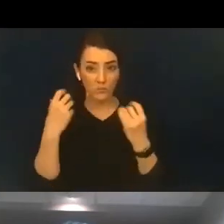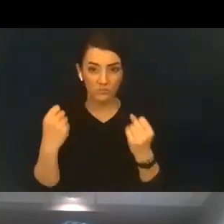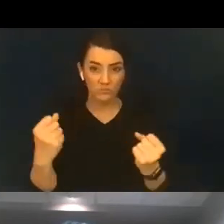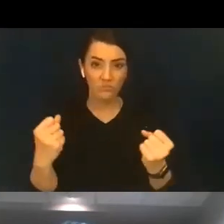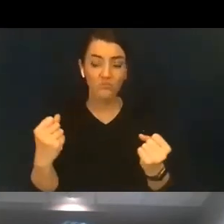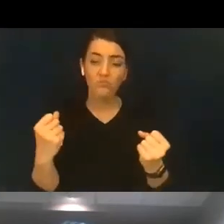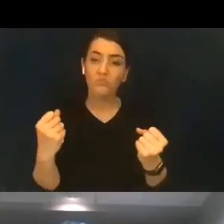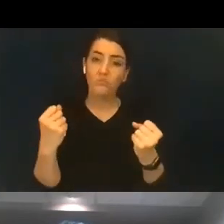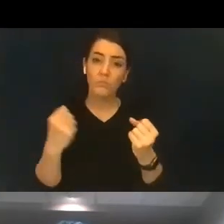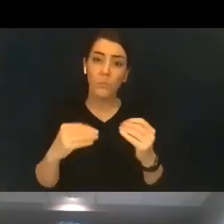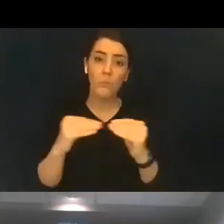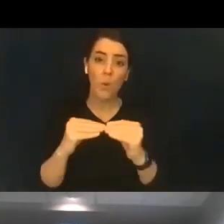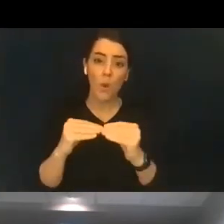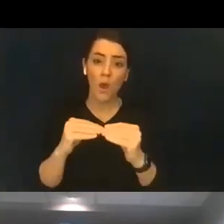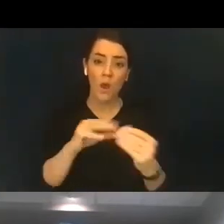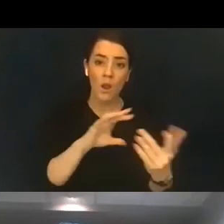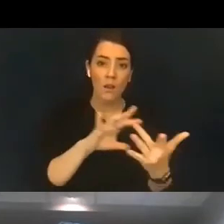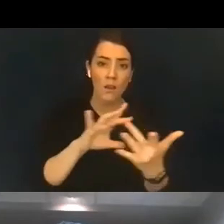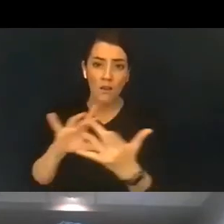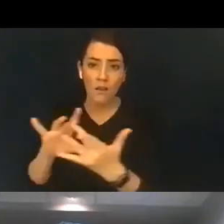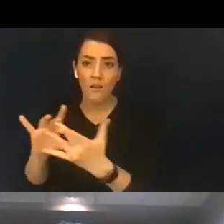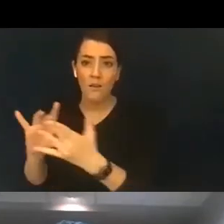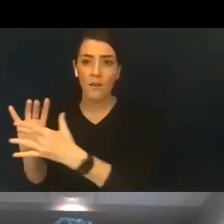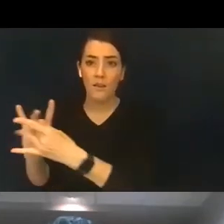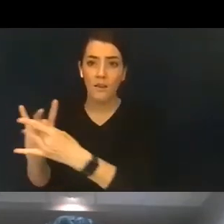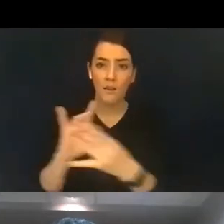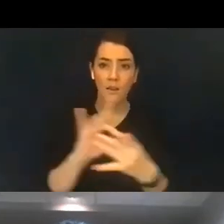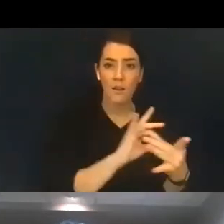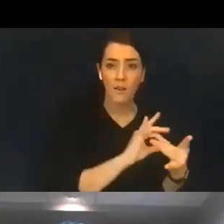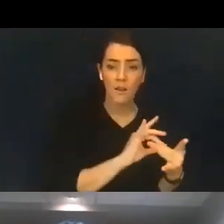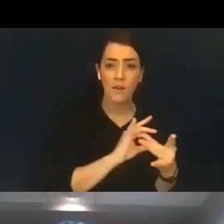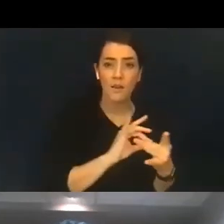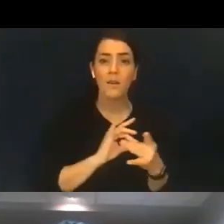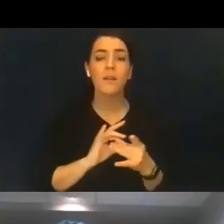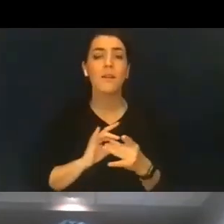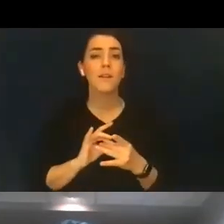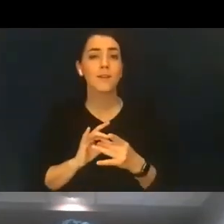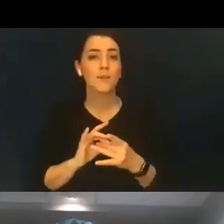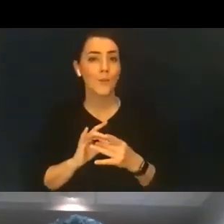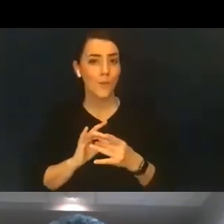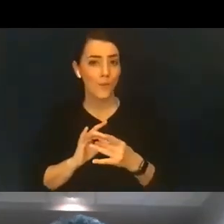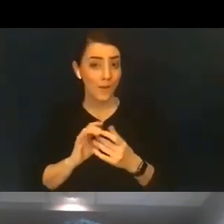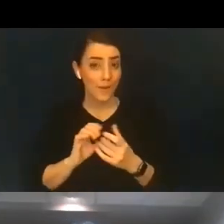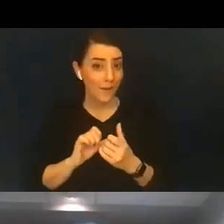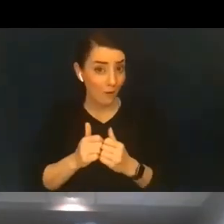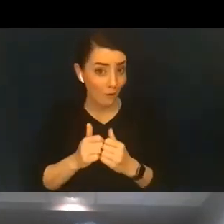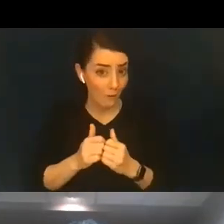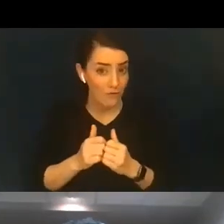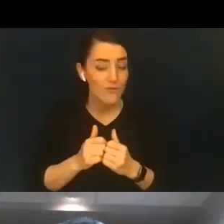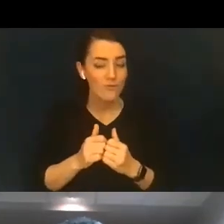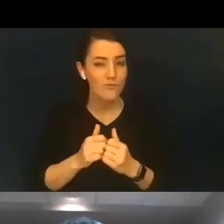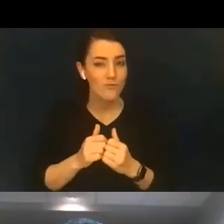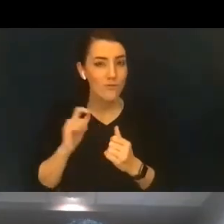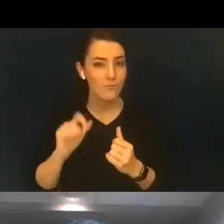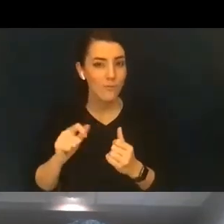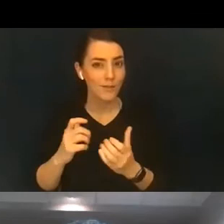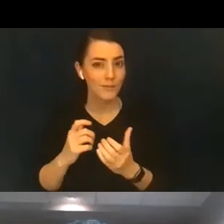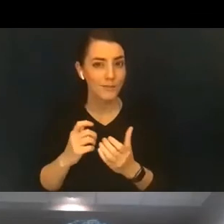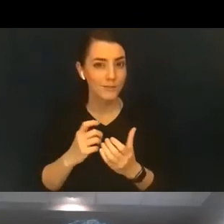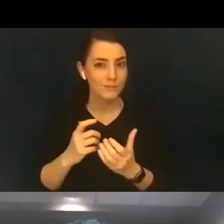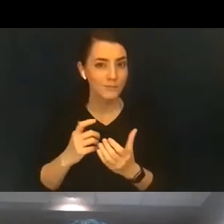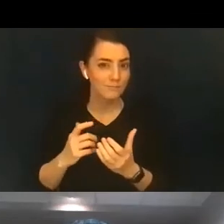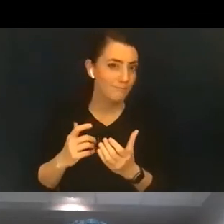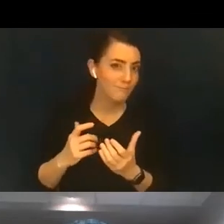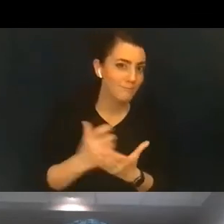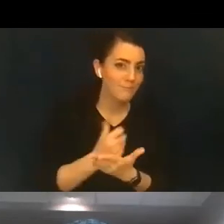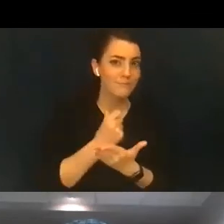with the outside world, which again, we faced a second challenge, because our community has, for the most part,